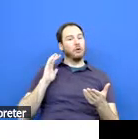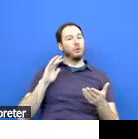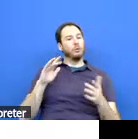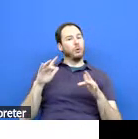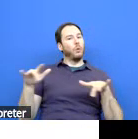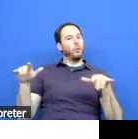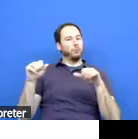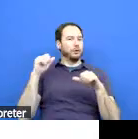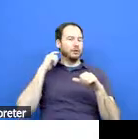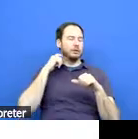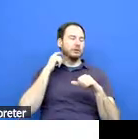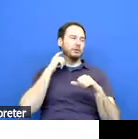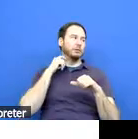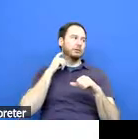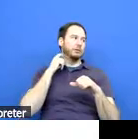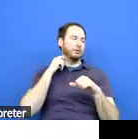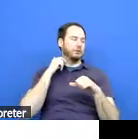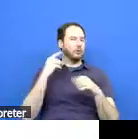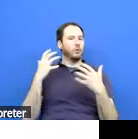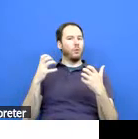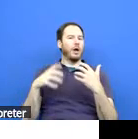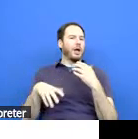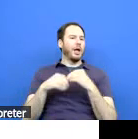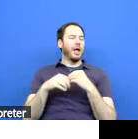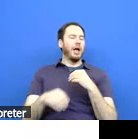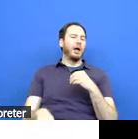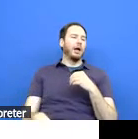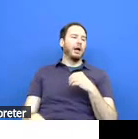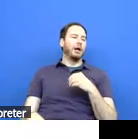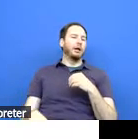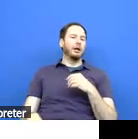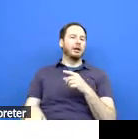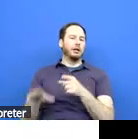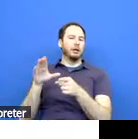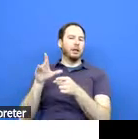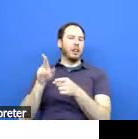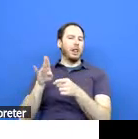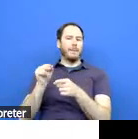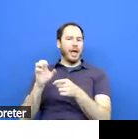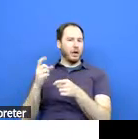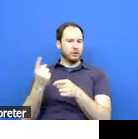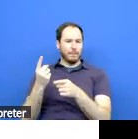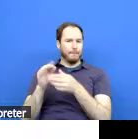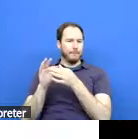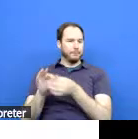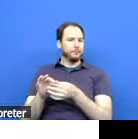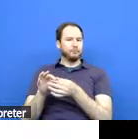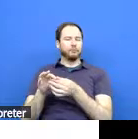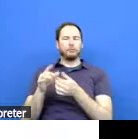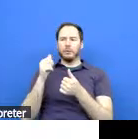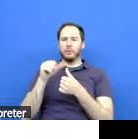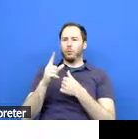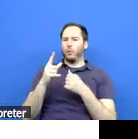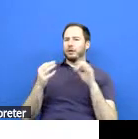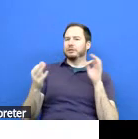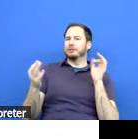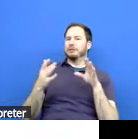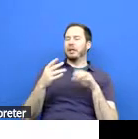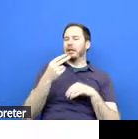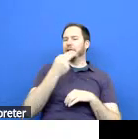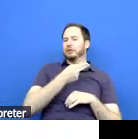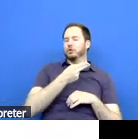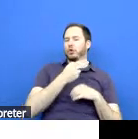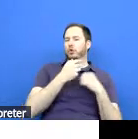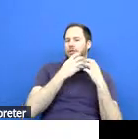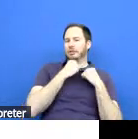there was a desire to put a work into the clubhouse. There was a suggestion from the Historic Site Committee that